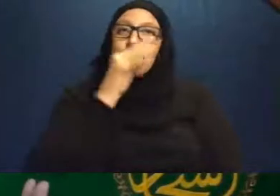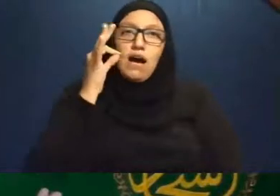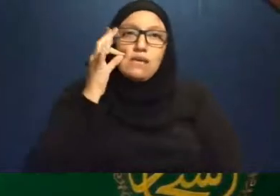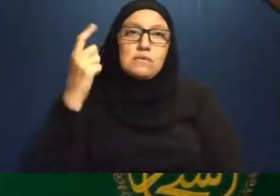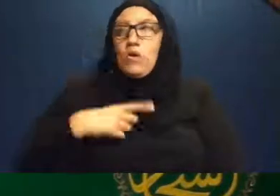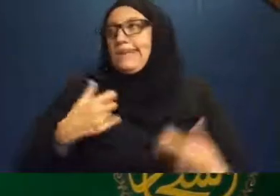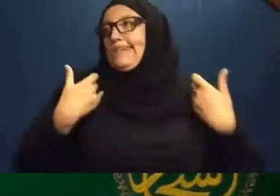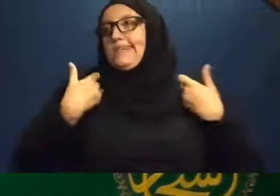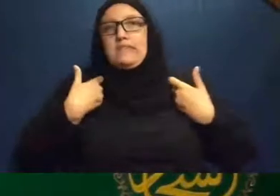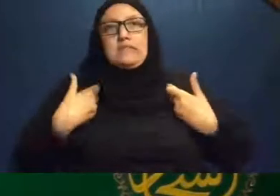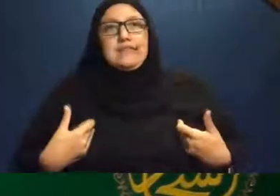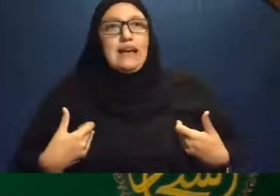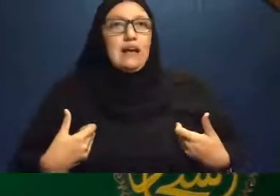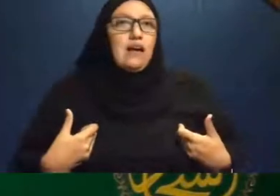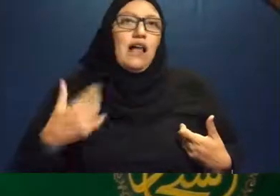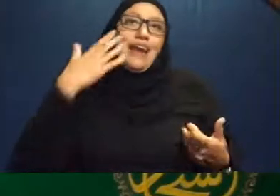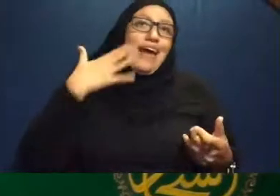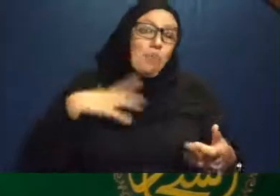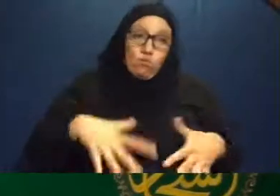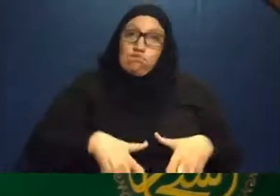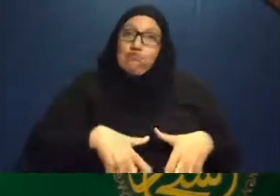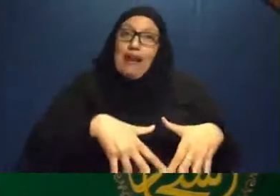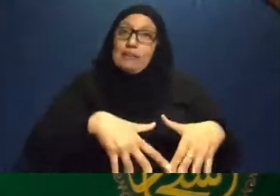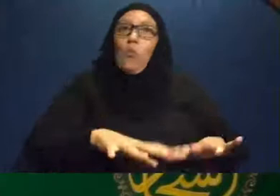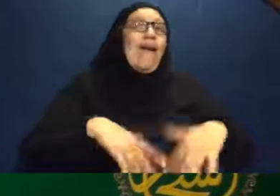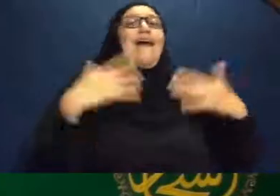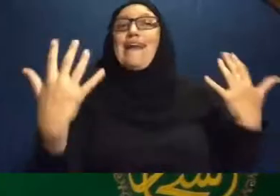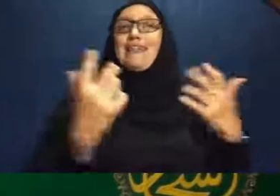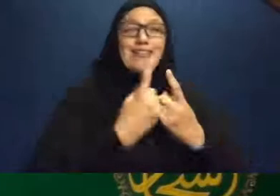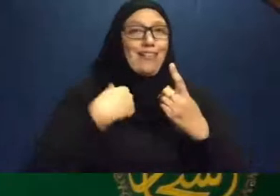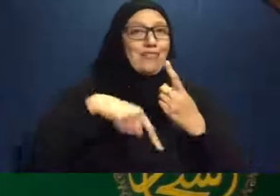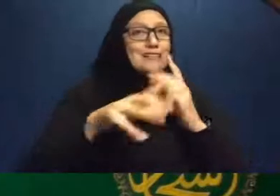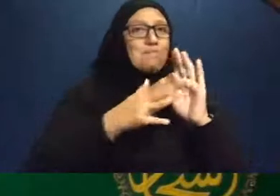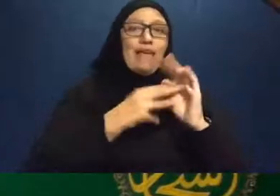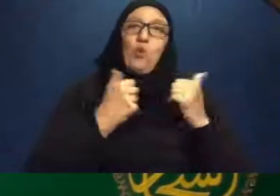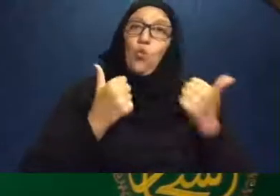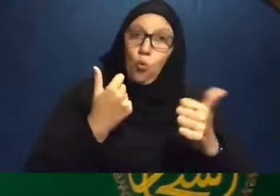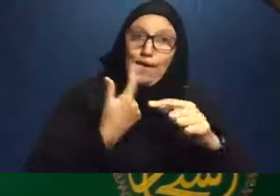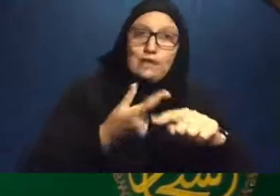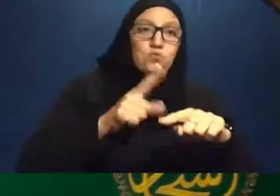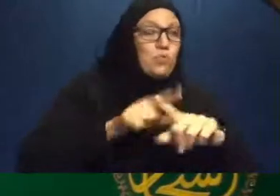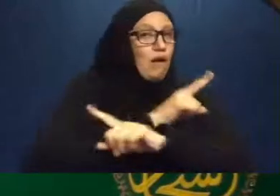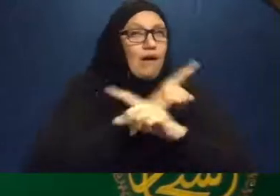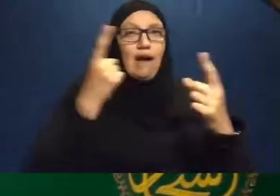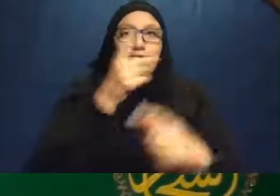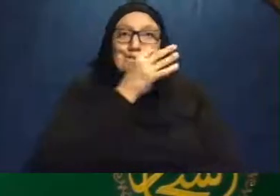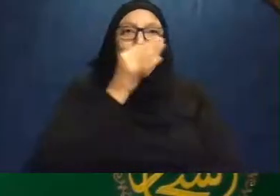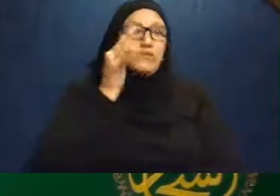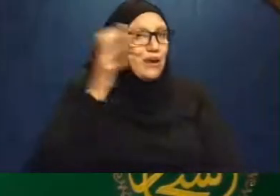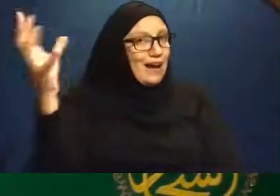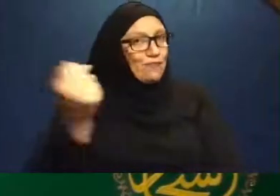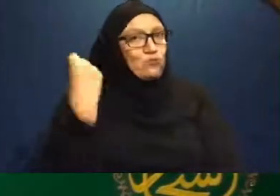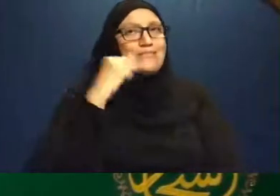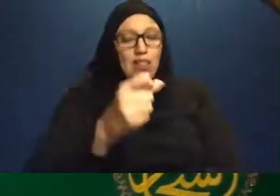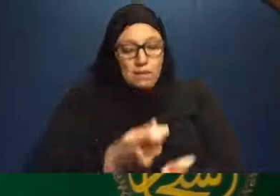because of illness, ladies because of pregnancy or anything, that in this month they were excused to fast,